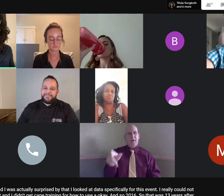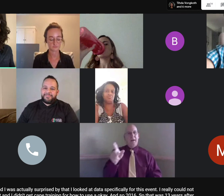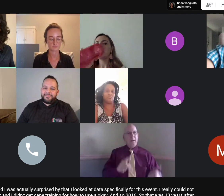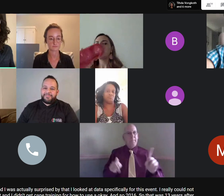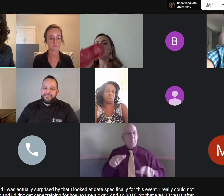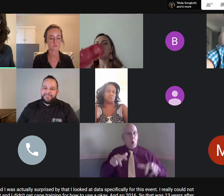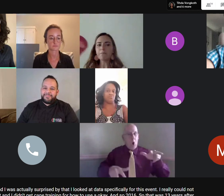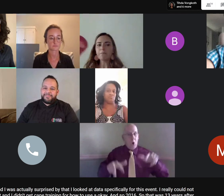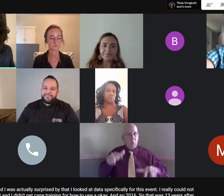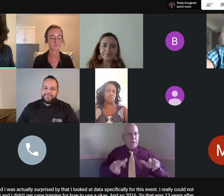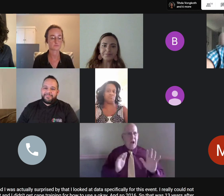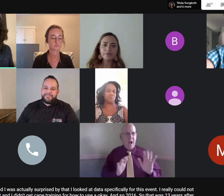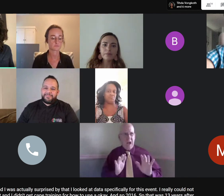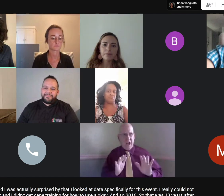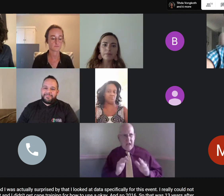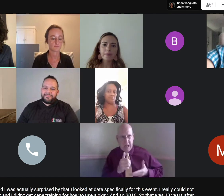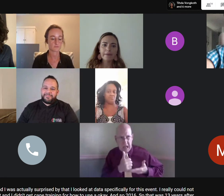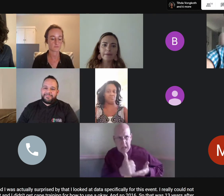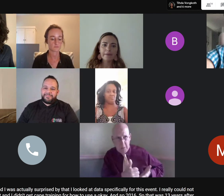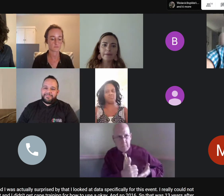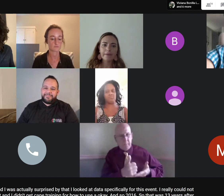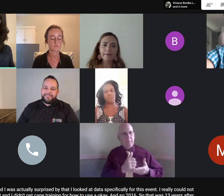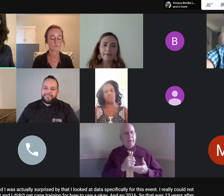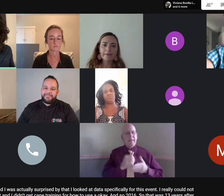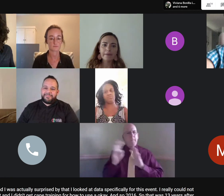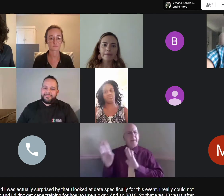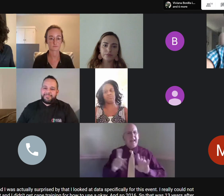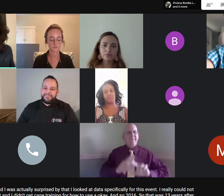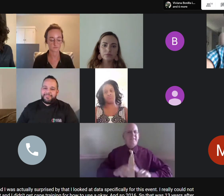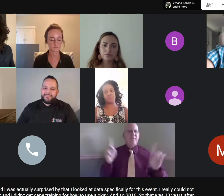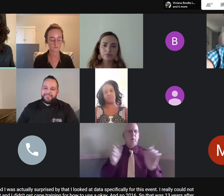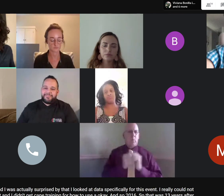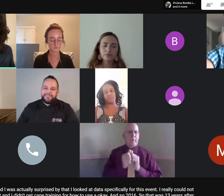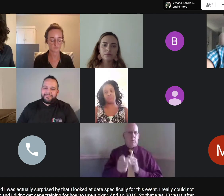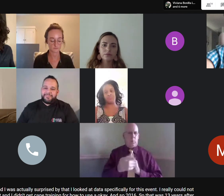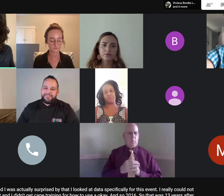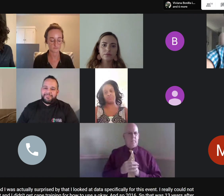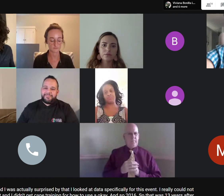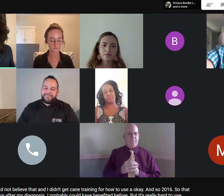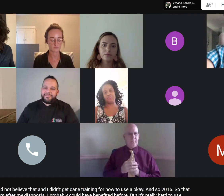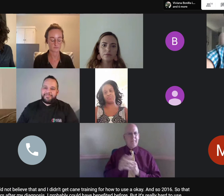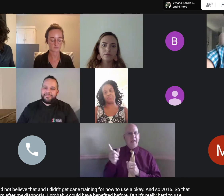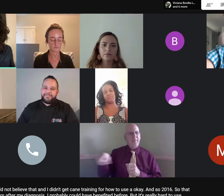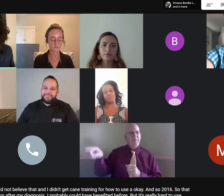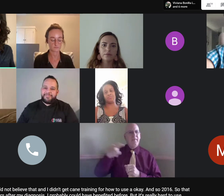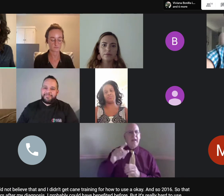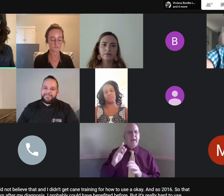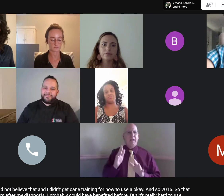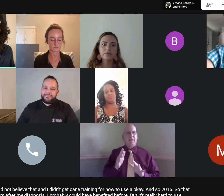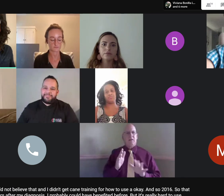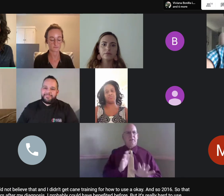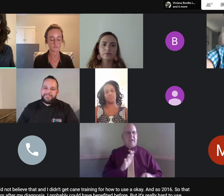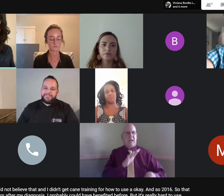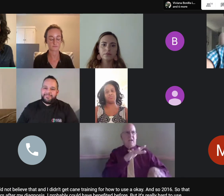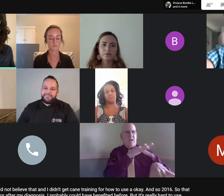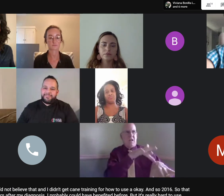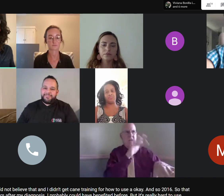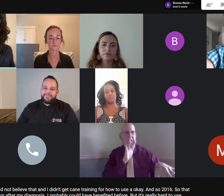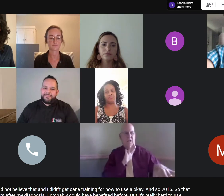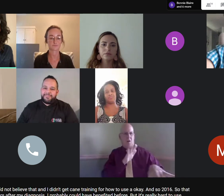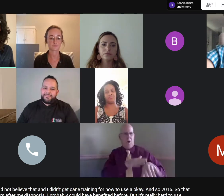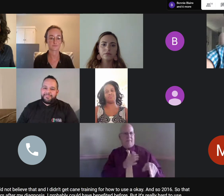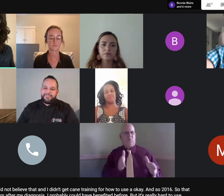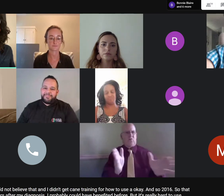how to help you. They don't know how to act around you, and they come up with all kinds of stuff, touching me in the